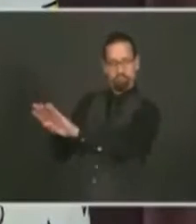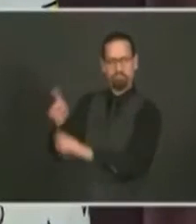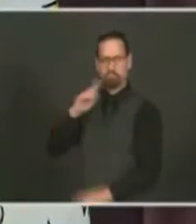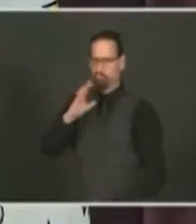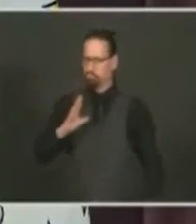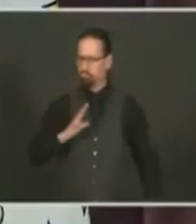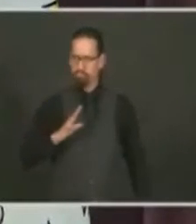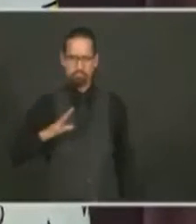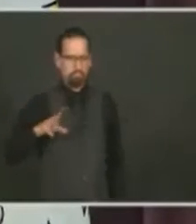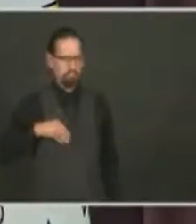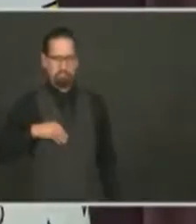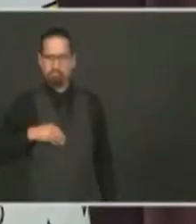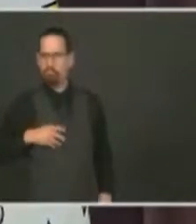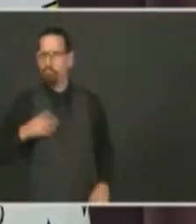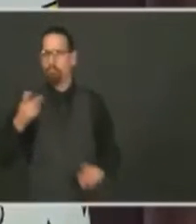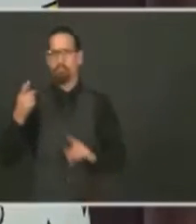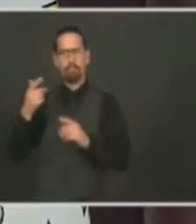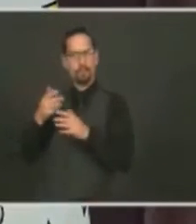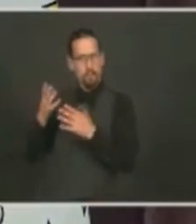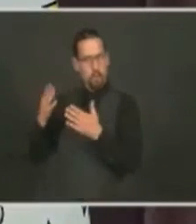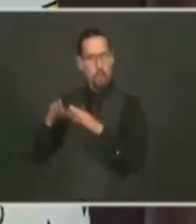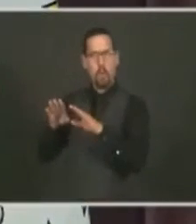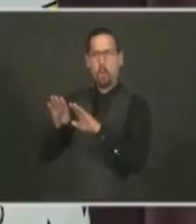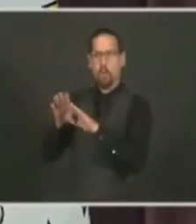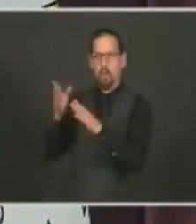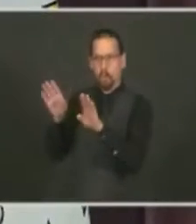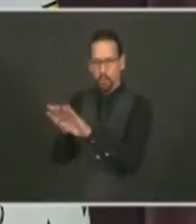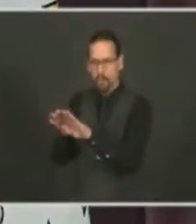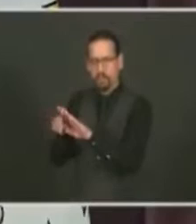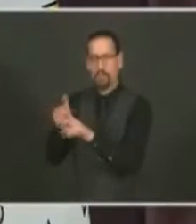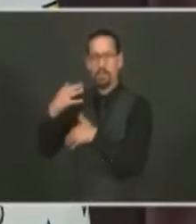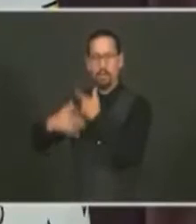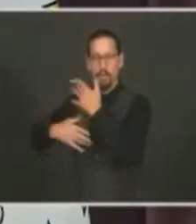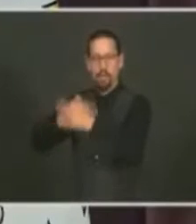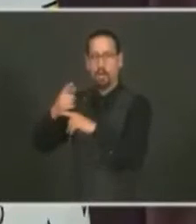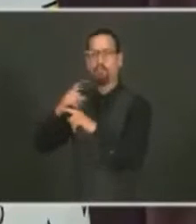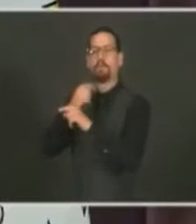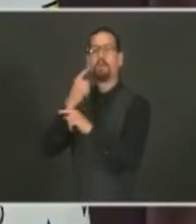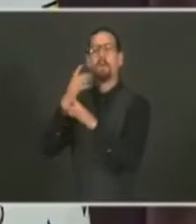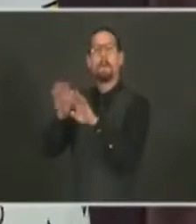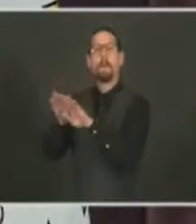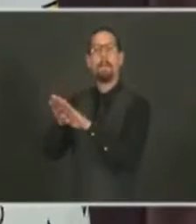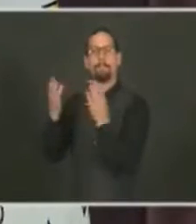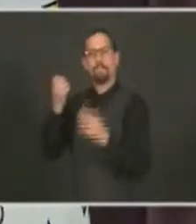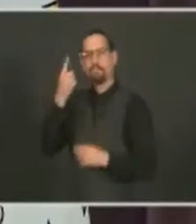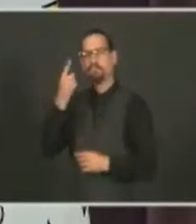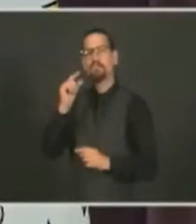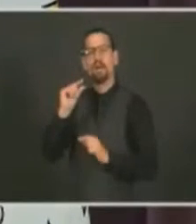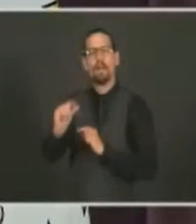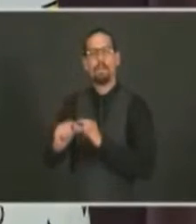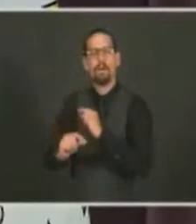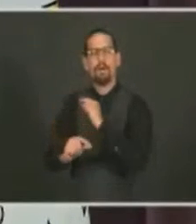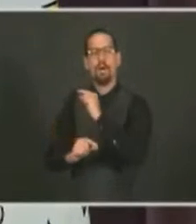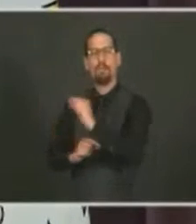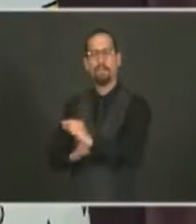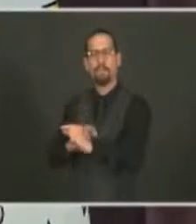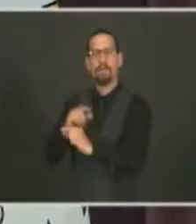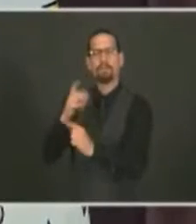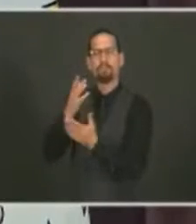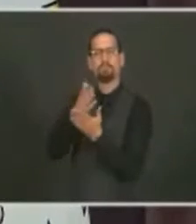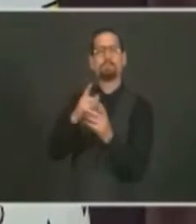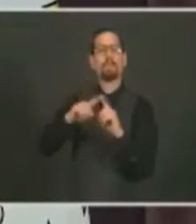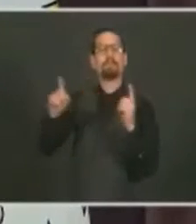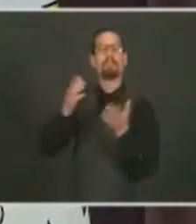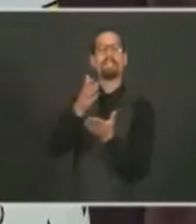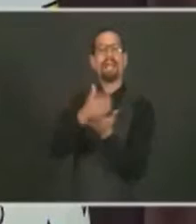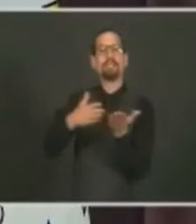months. They opened with just a toe in the water. We haven't had any issues with, compliance